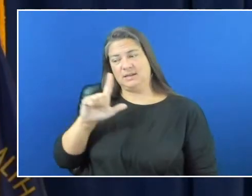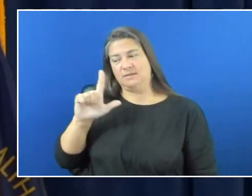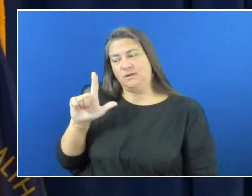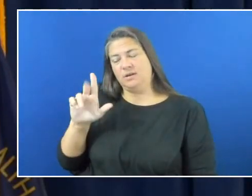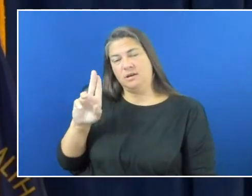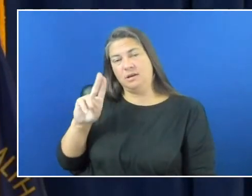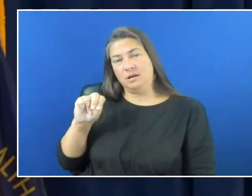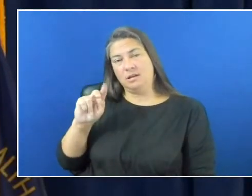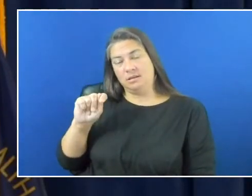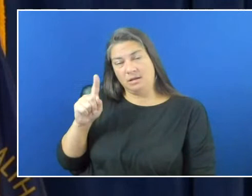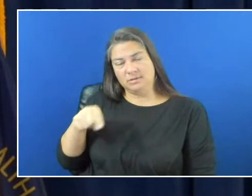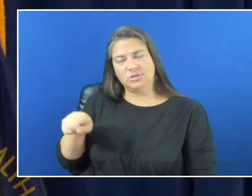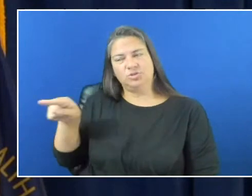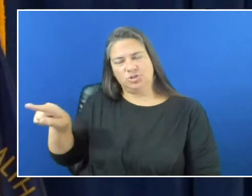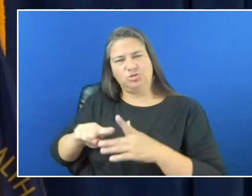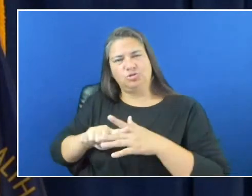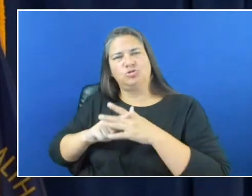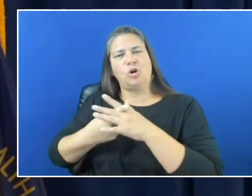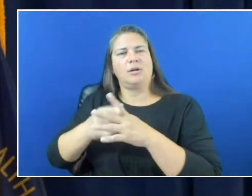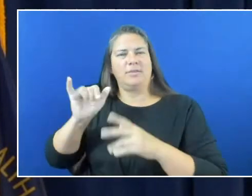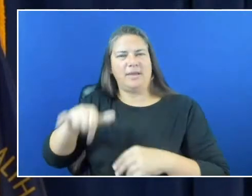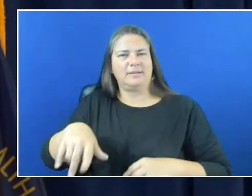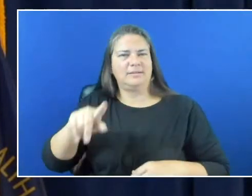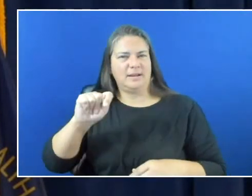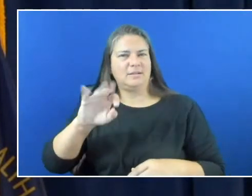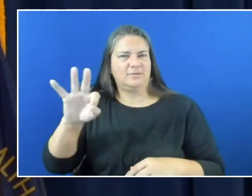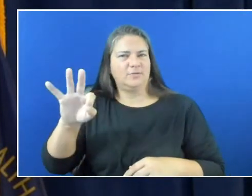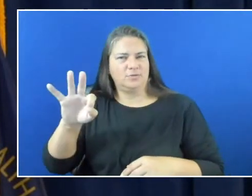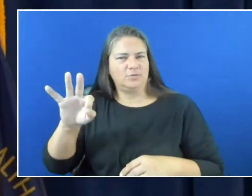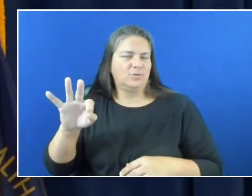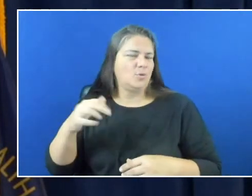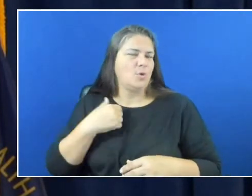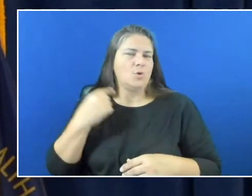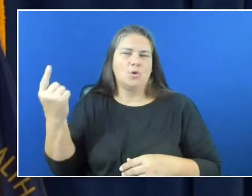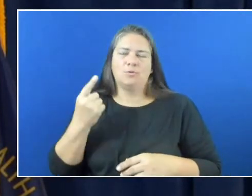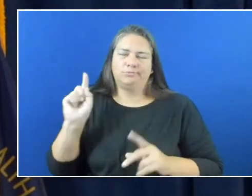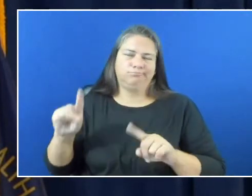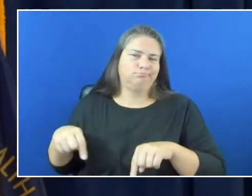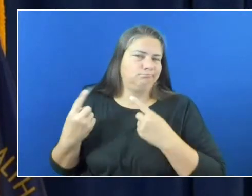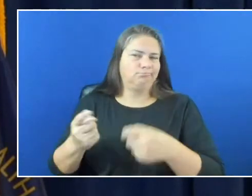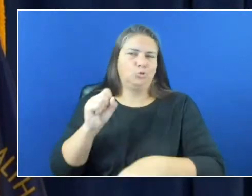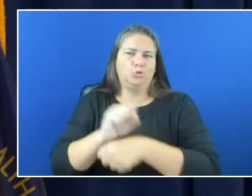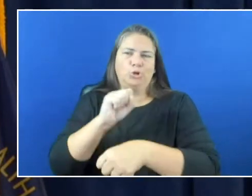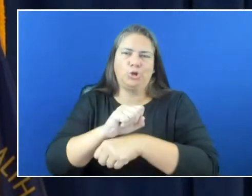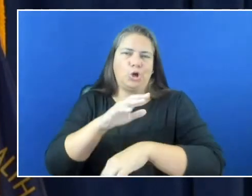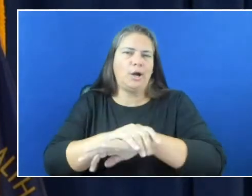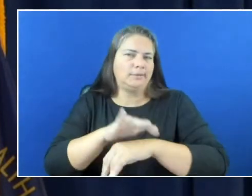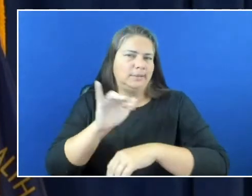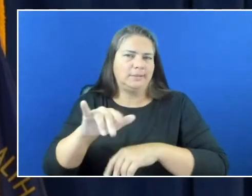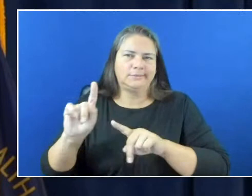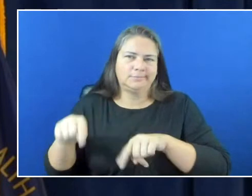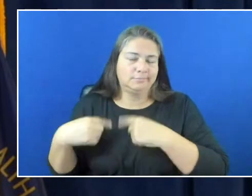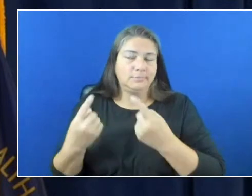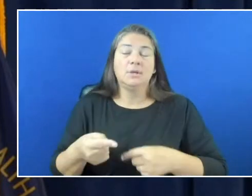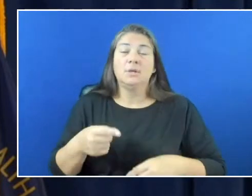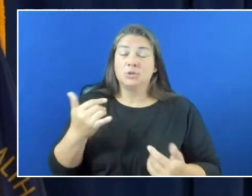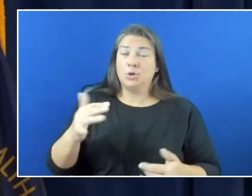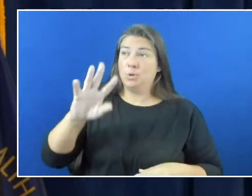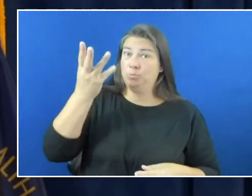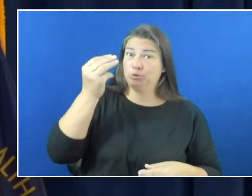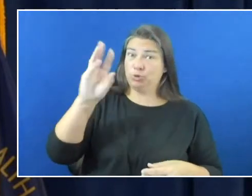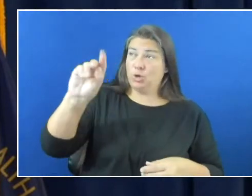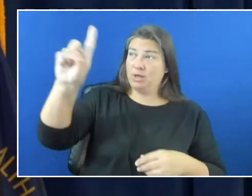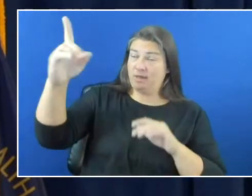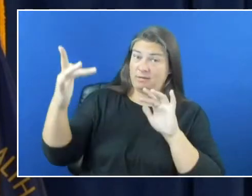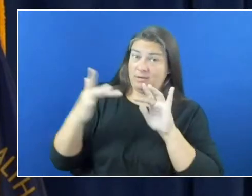Human Trafficking Task Force. So we've always worked in conjunction with these cases. So then when we were contacted by Missouri officials that they